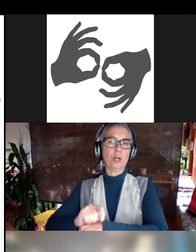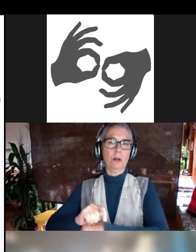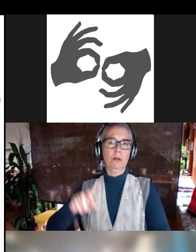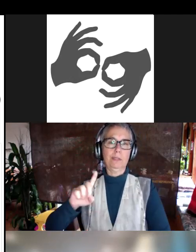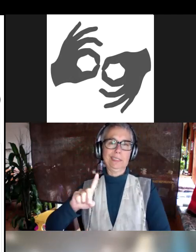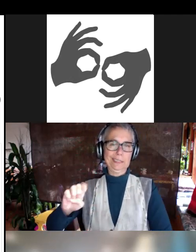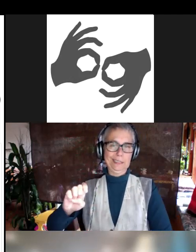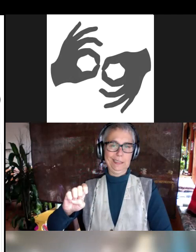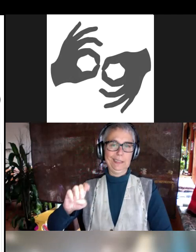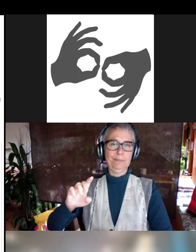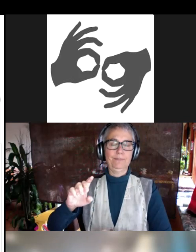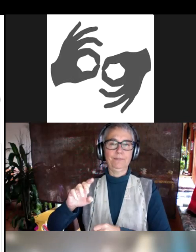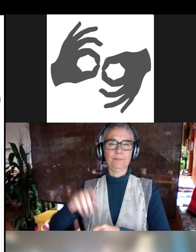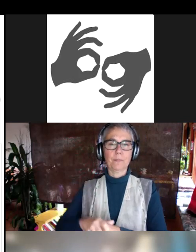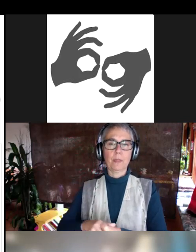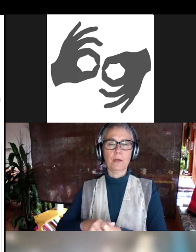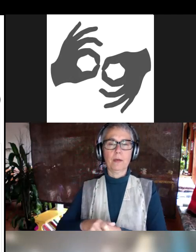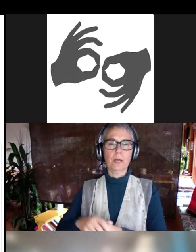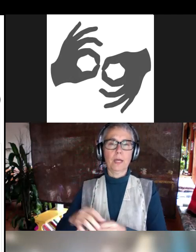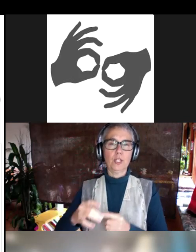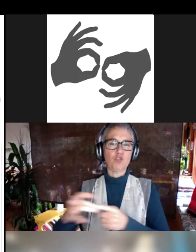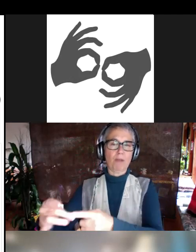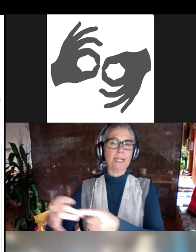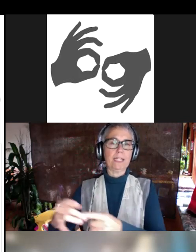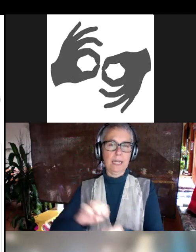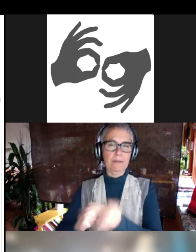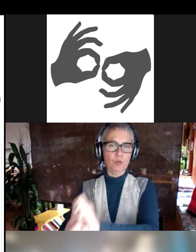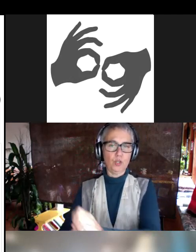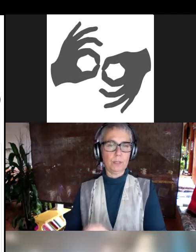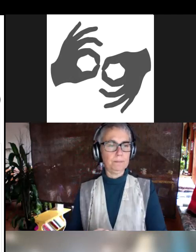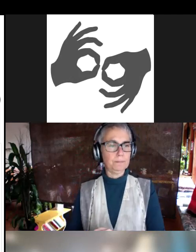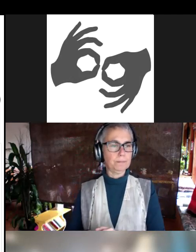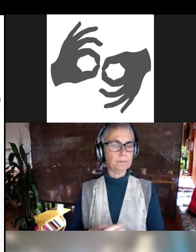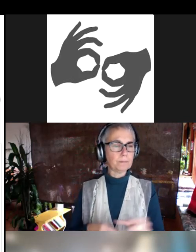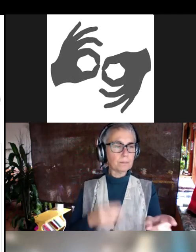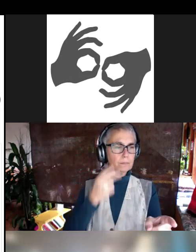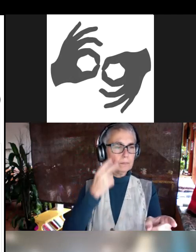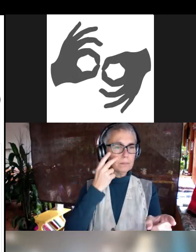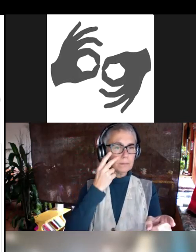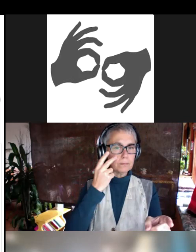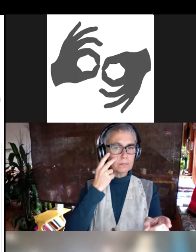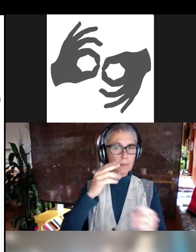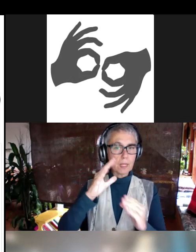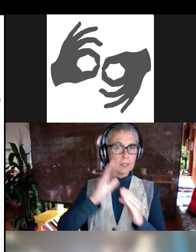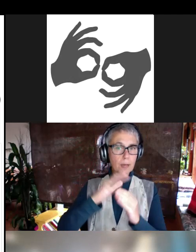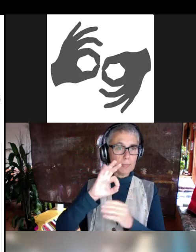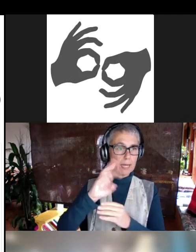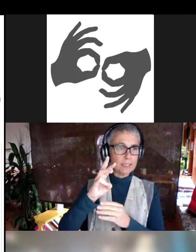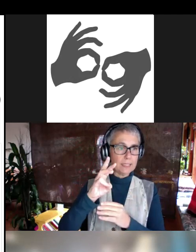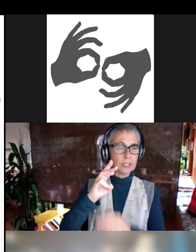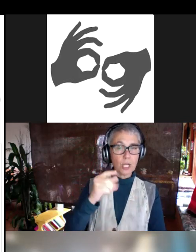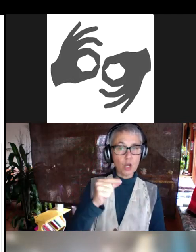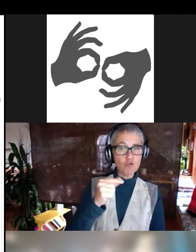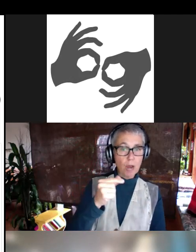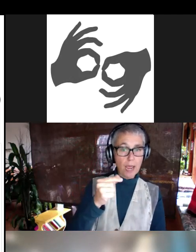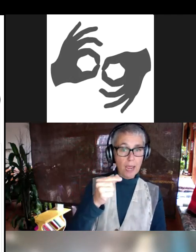On our y-axis here, this is the maximum fitness achieved in those top 96 predictions. Our gray